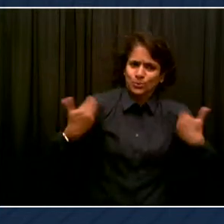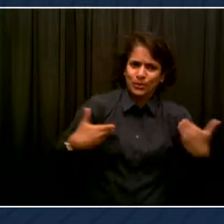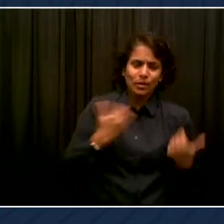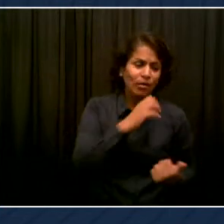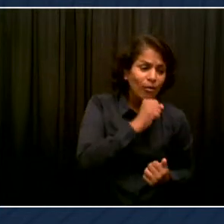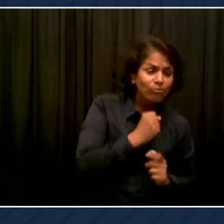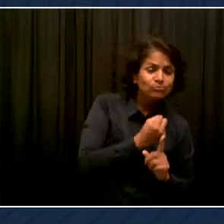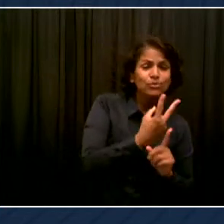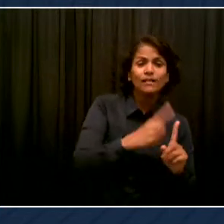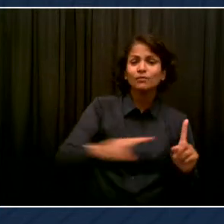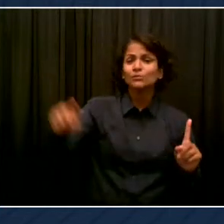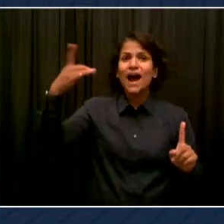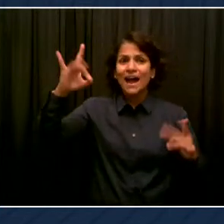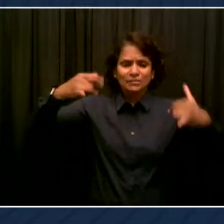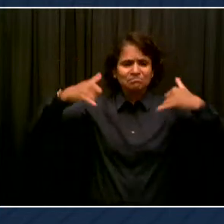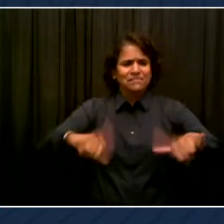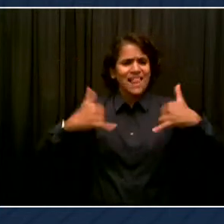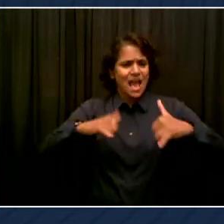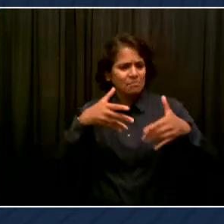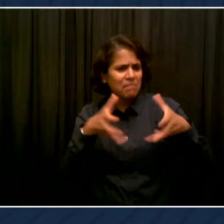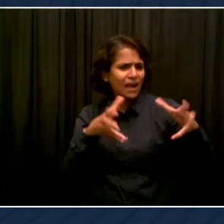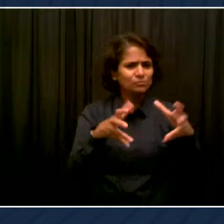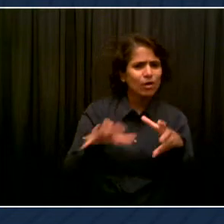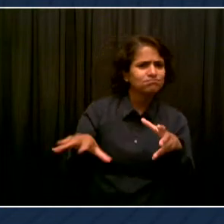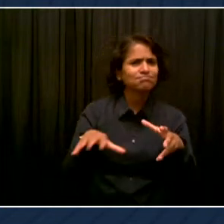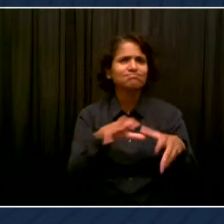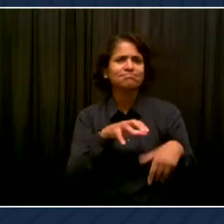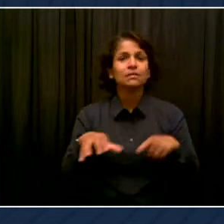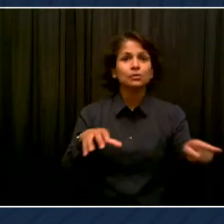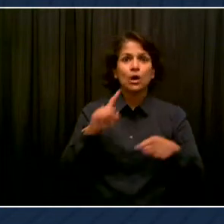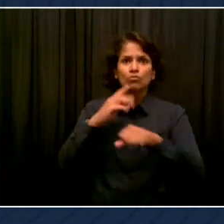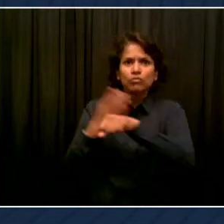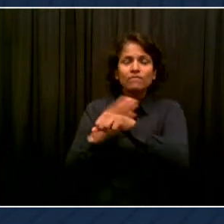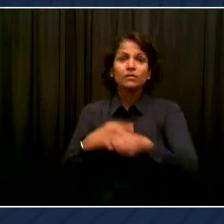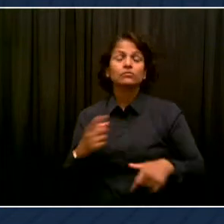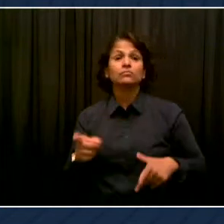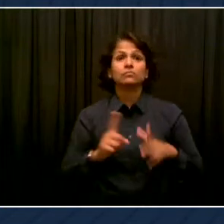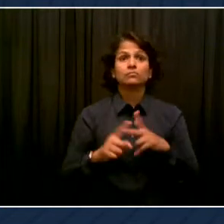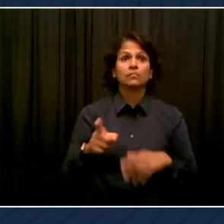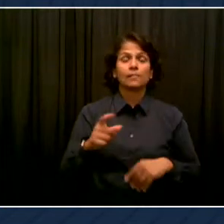refurbishments, alongside the Junior Knicks basketball programming